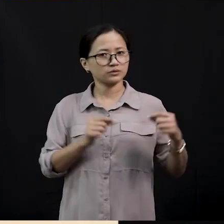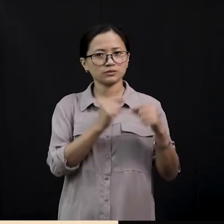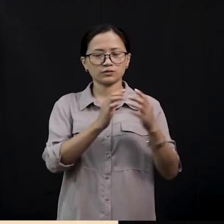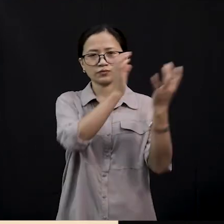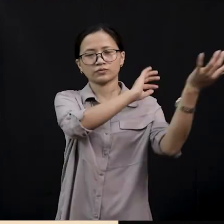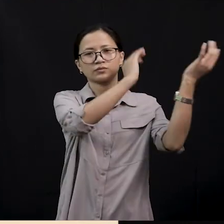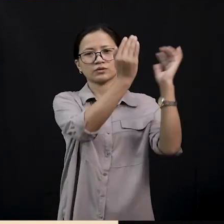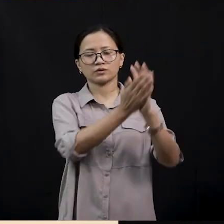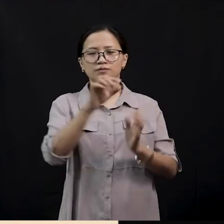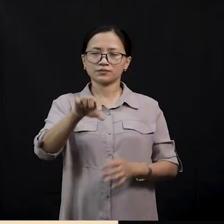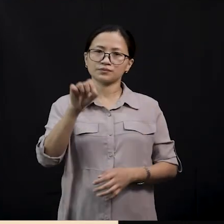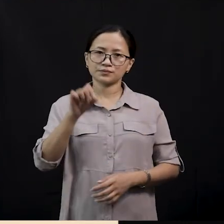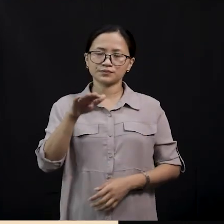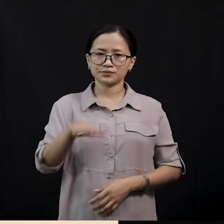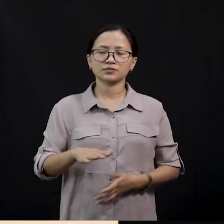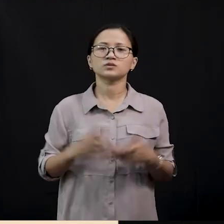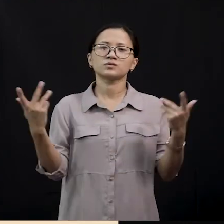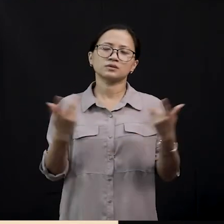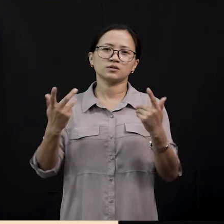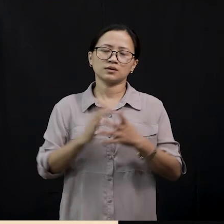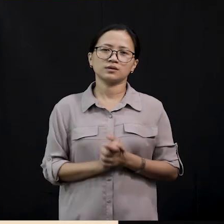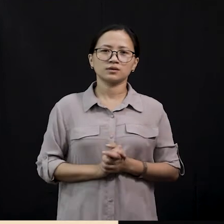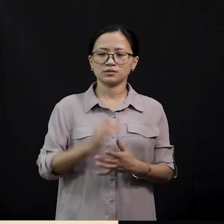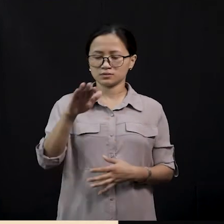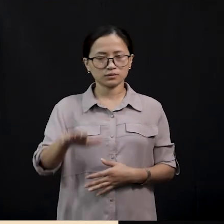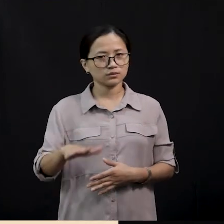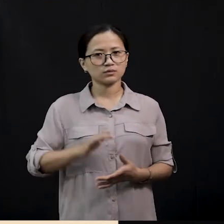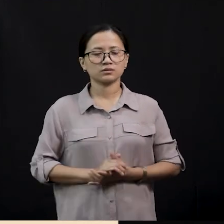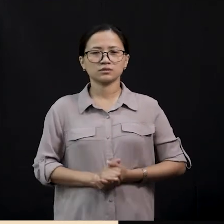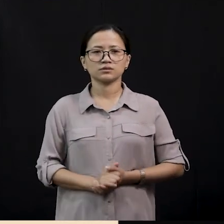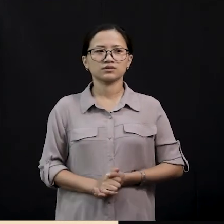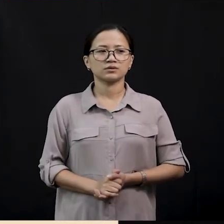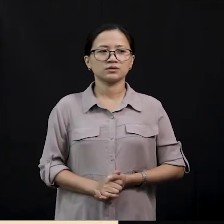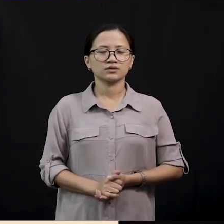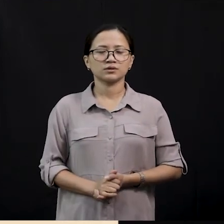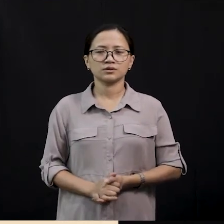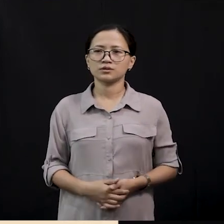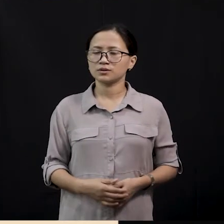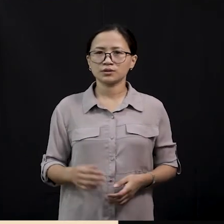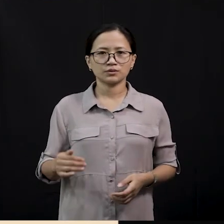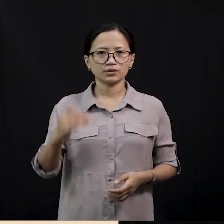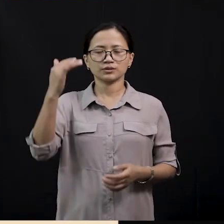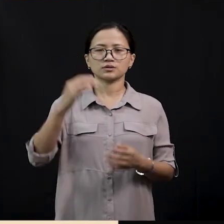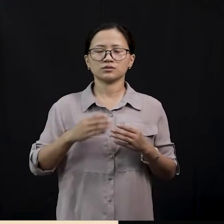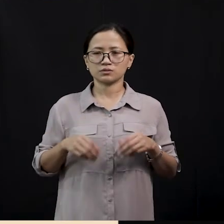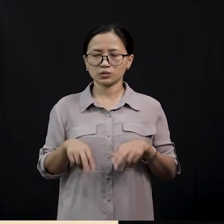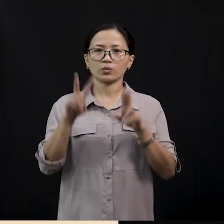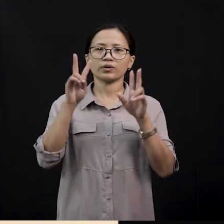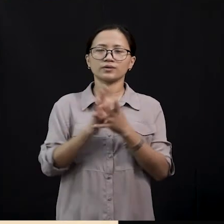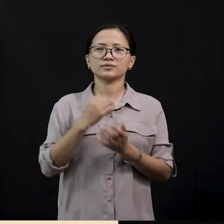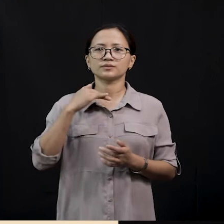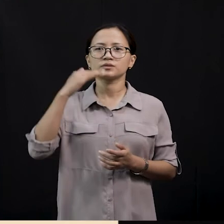And he found this child, and what happened is that the child raised his head and seemed to know